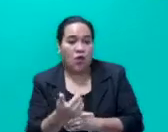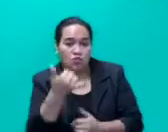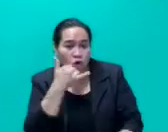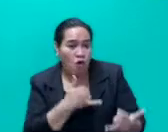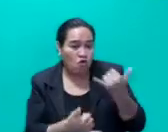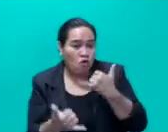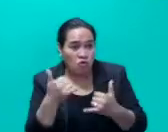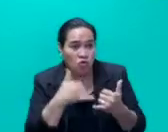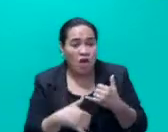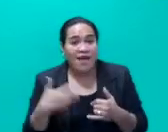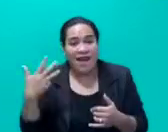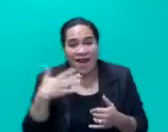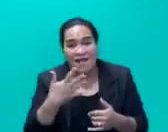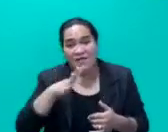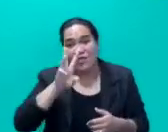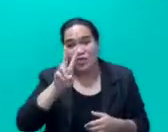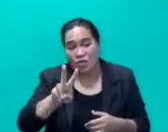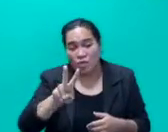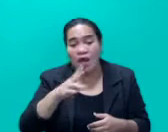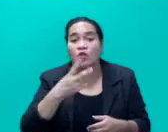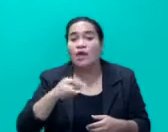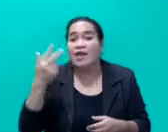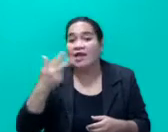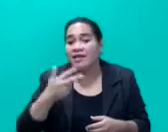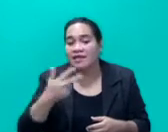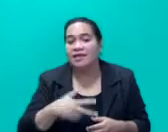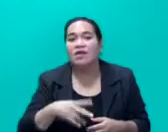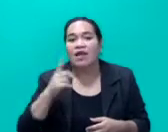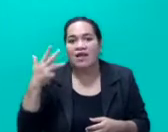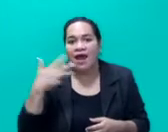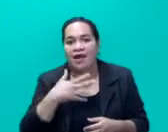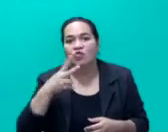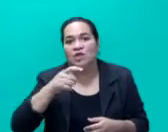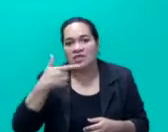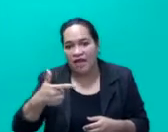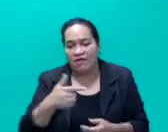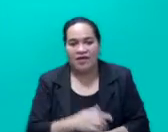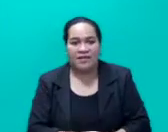being 952, in 2018-19, 927, and